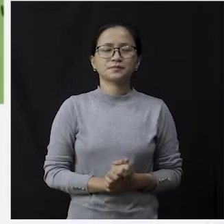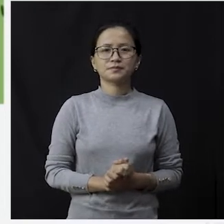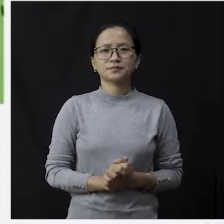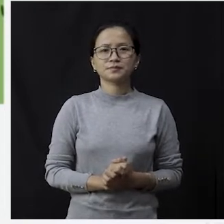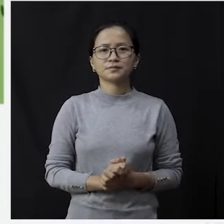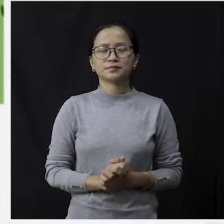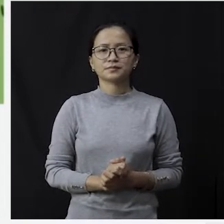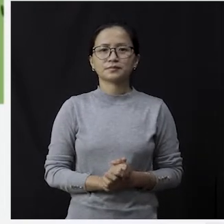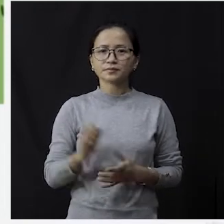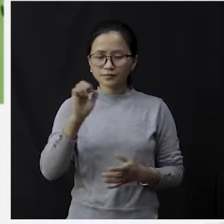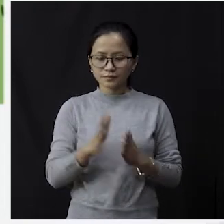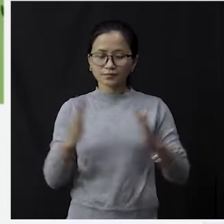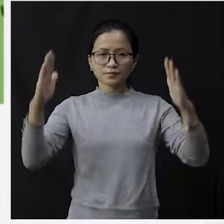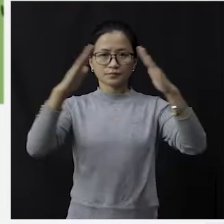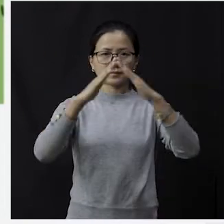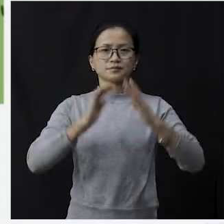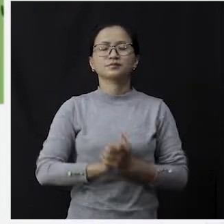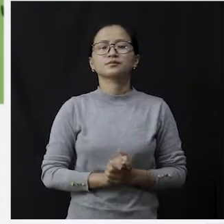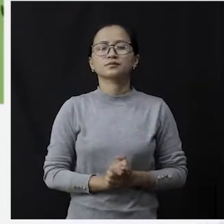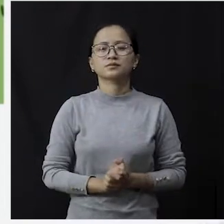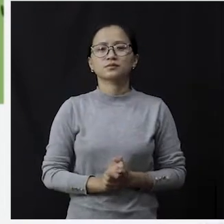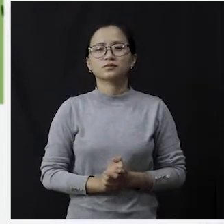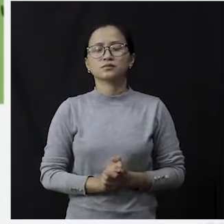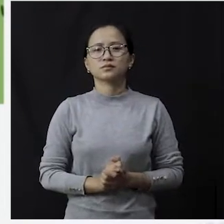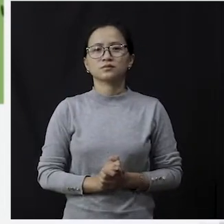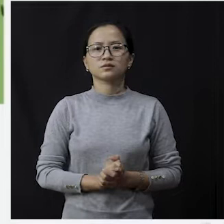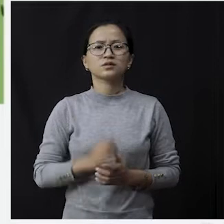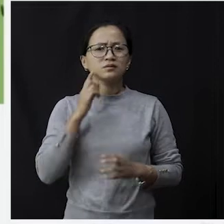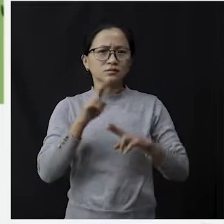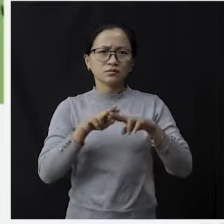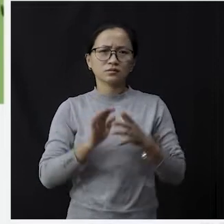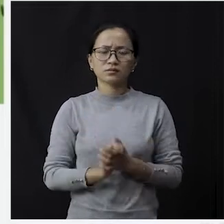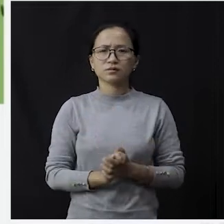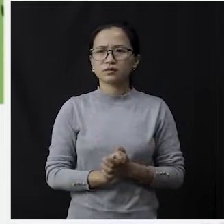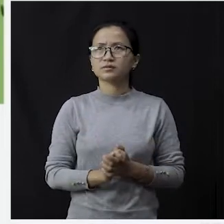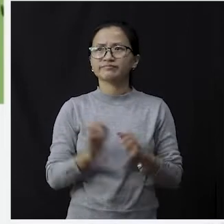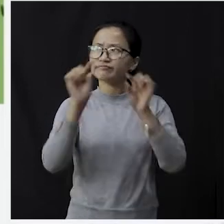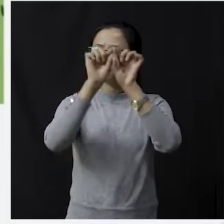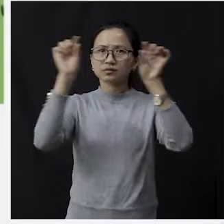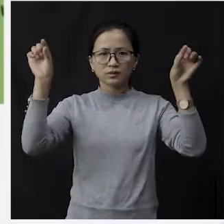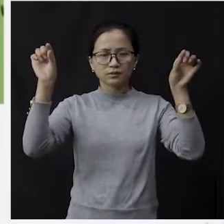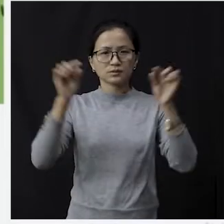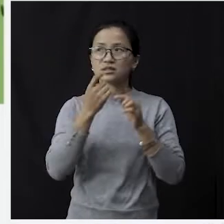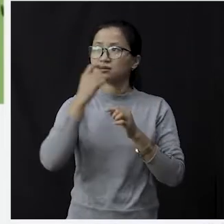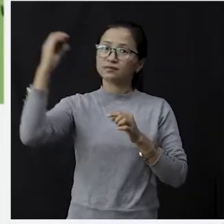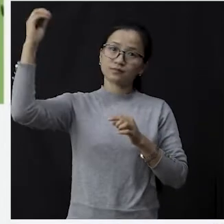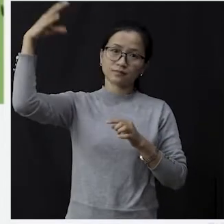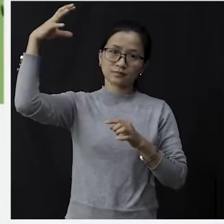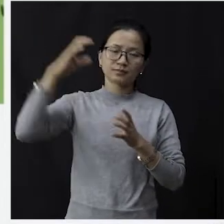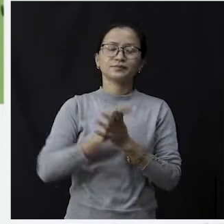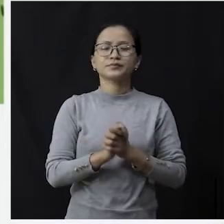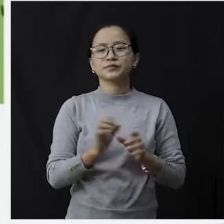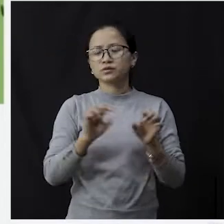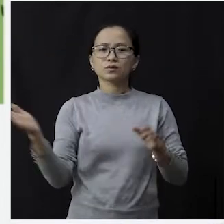And even at home also, if your electric wires got a problem, you used